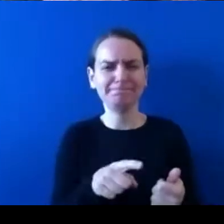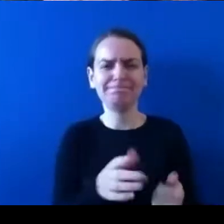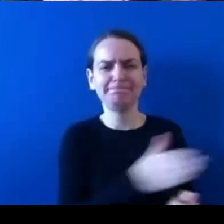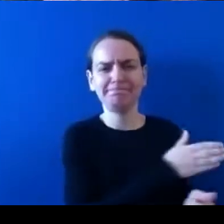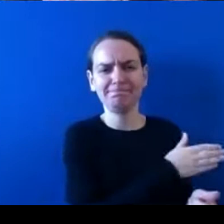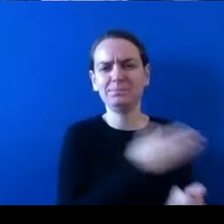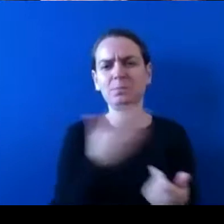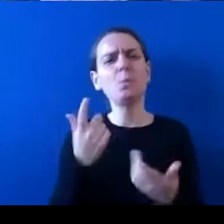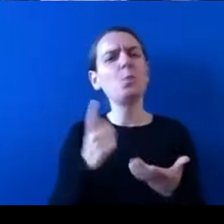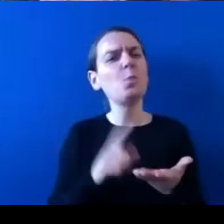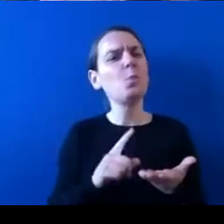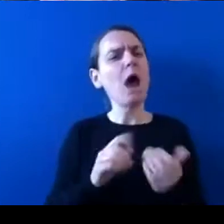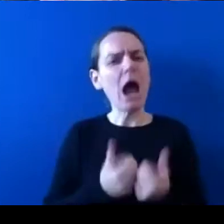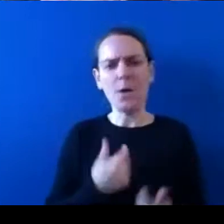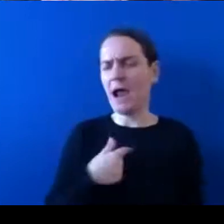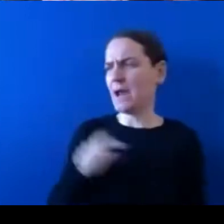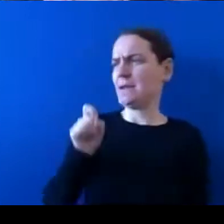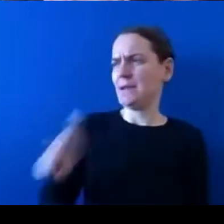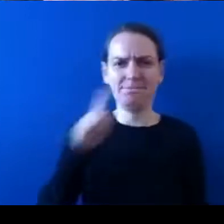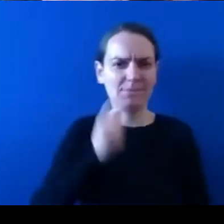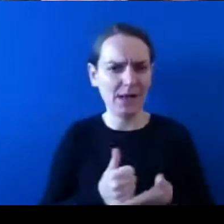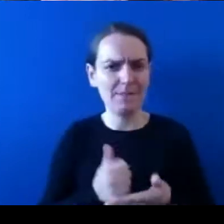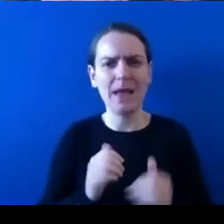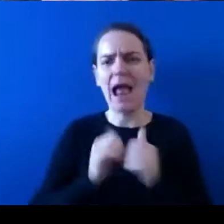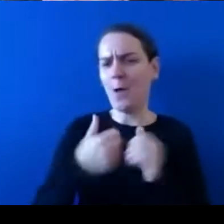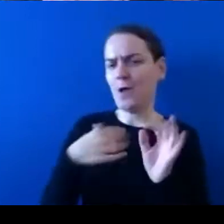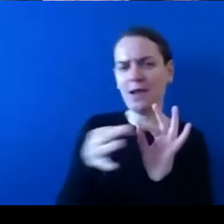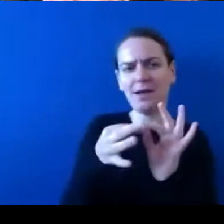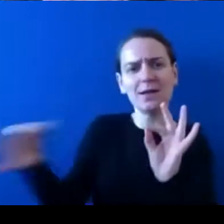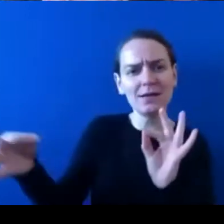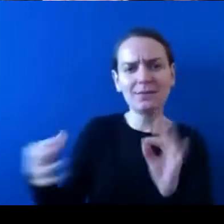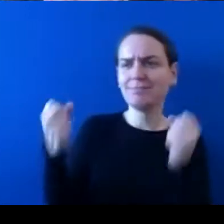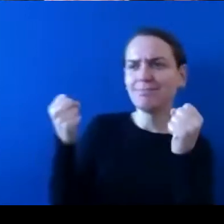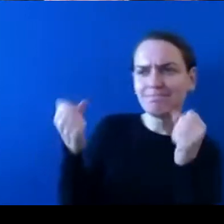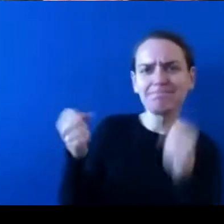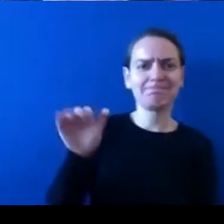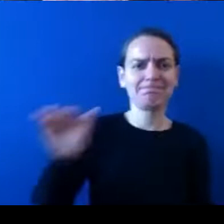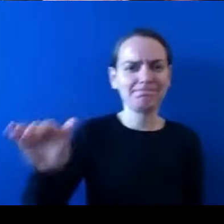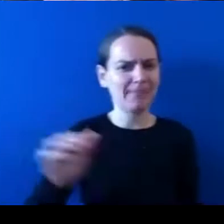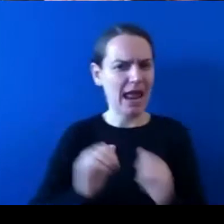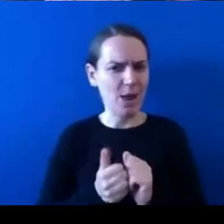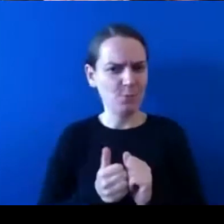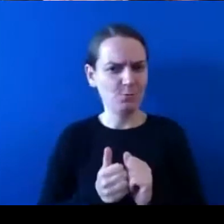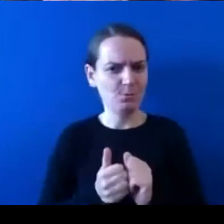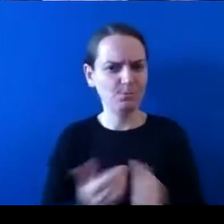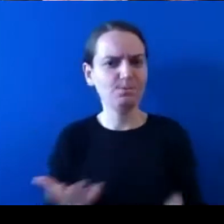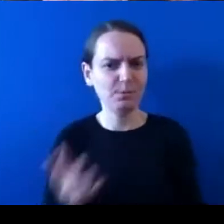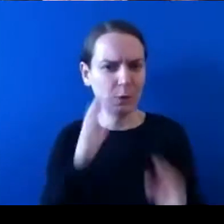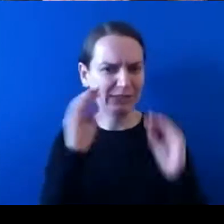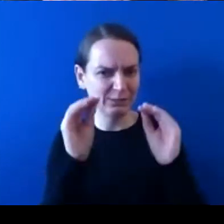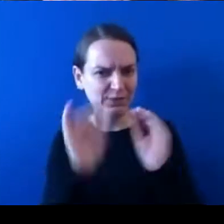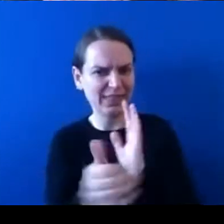For a to-do list before you graduate from high school, the graphic is of an airline